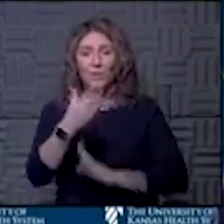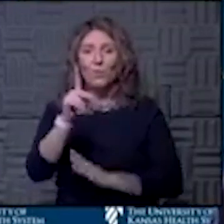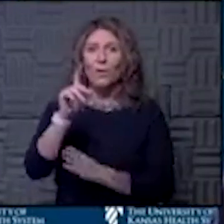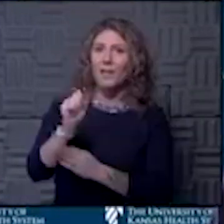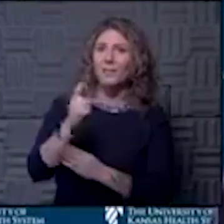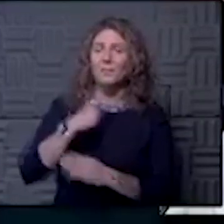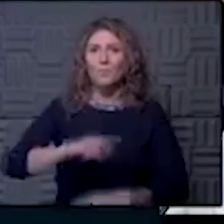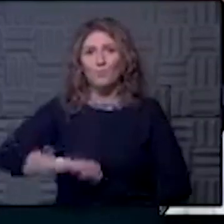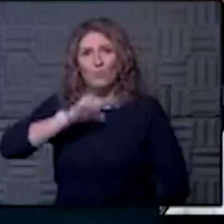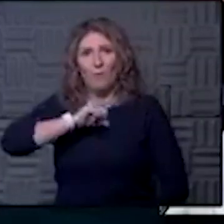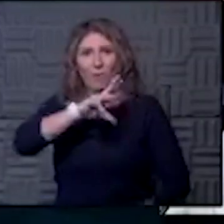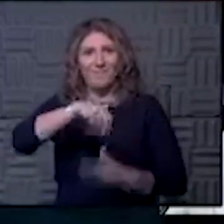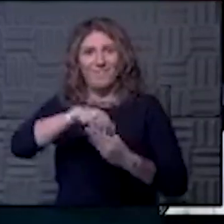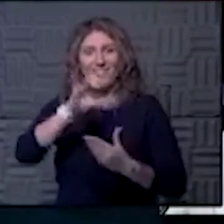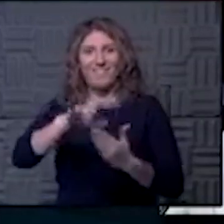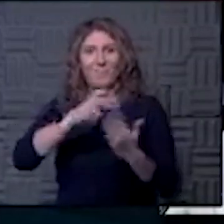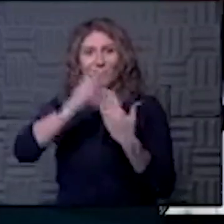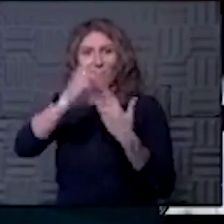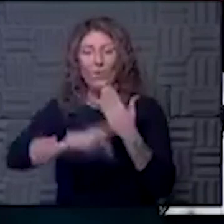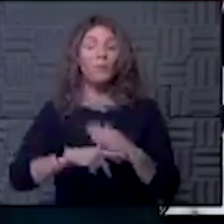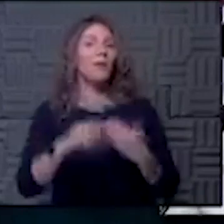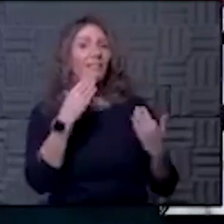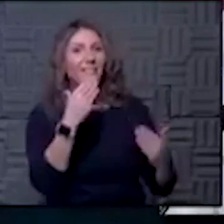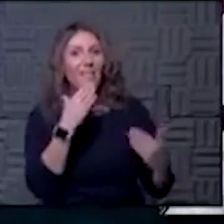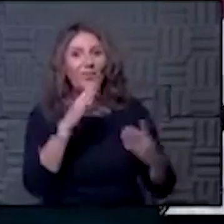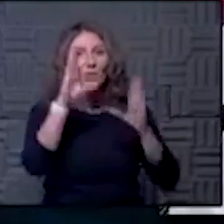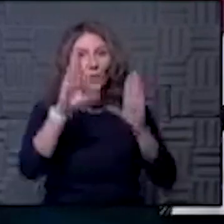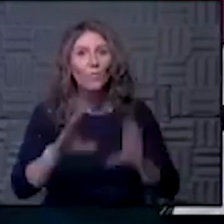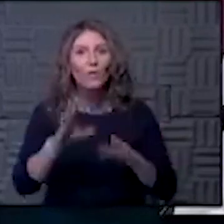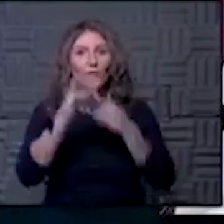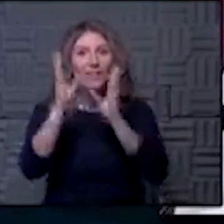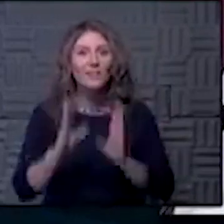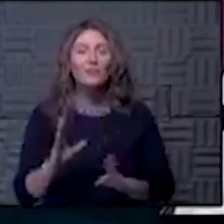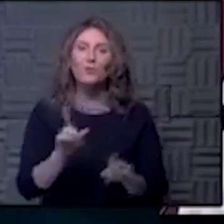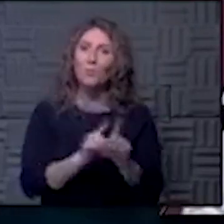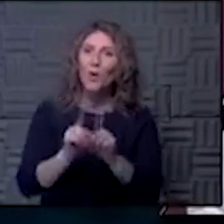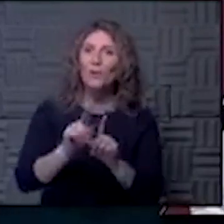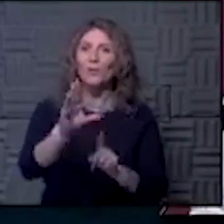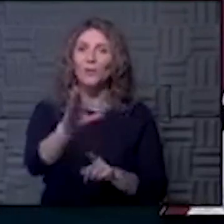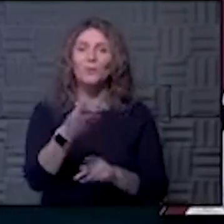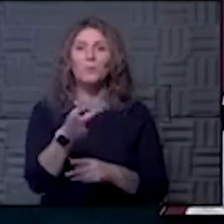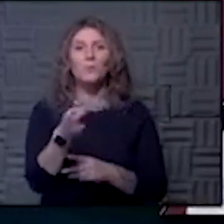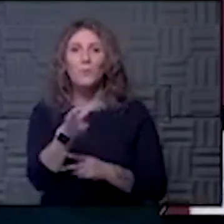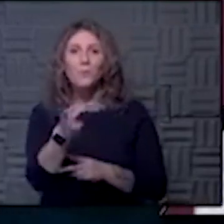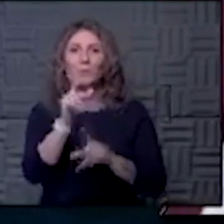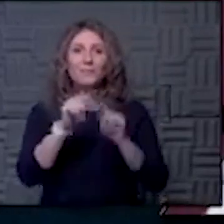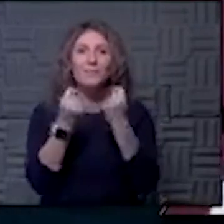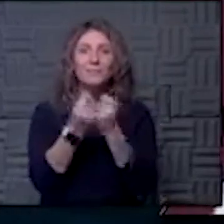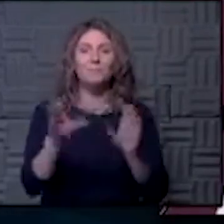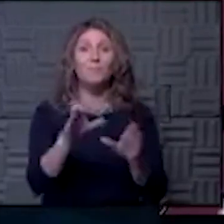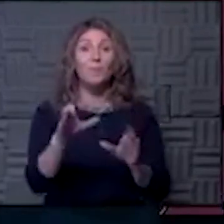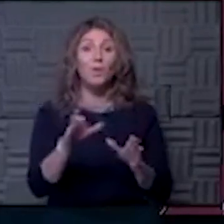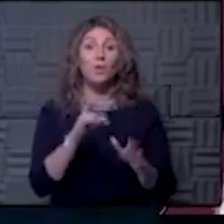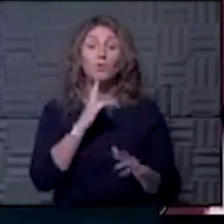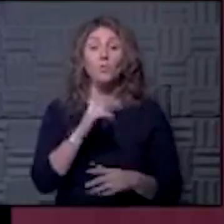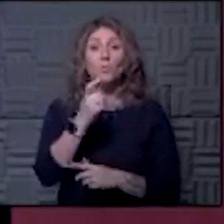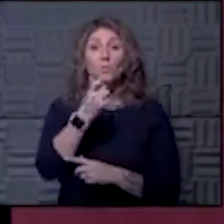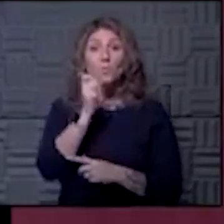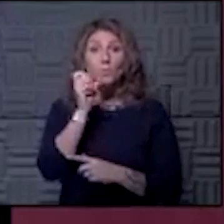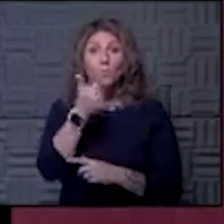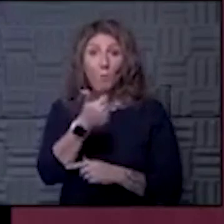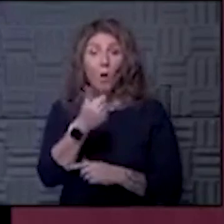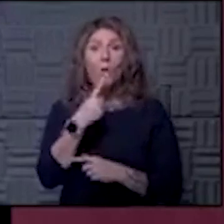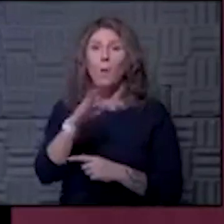that. Well, thank you. And thanks for your great leadership and all the great work you and your team have done. So coming up tomorrow,